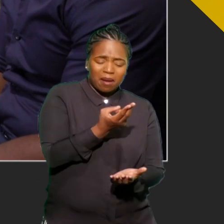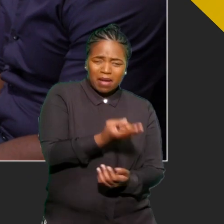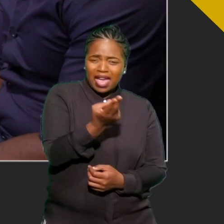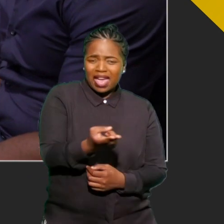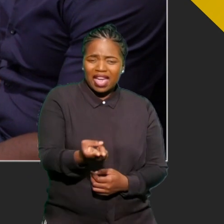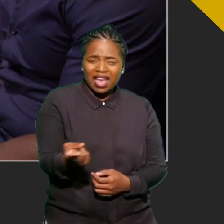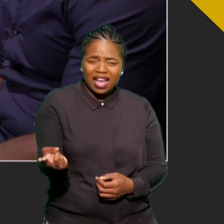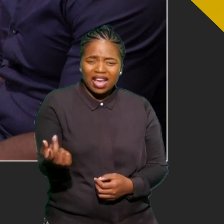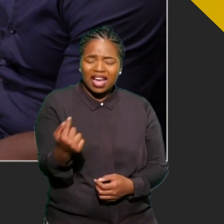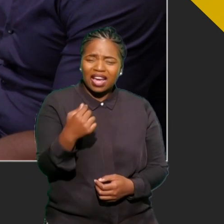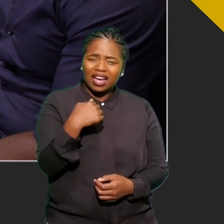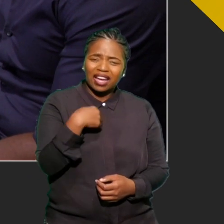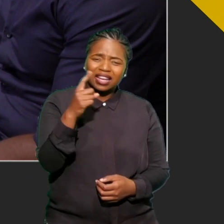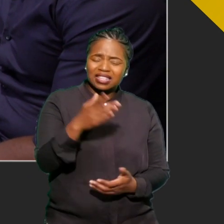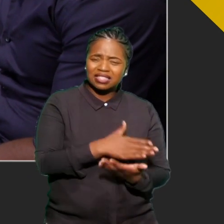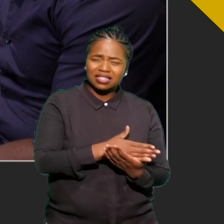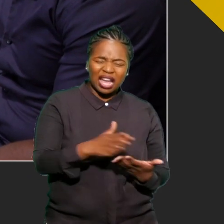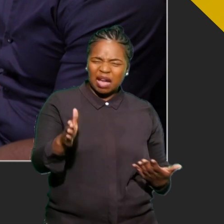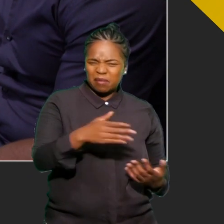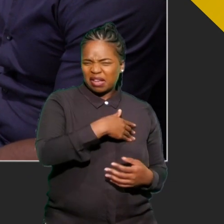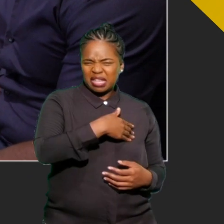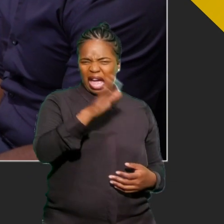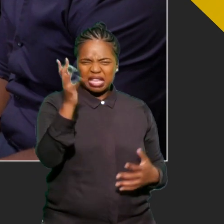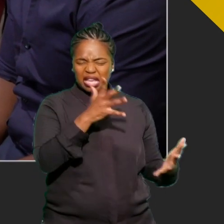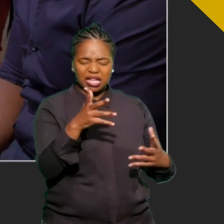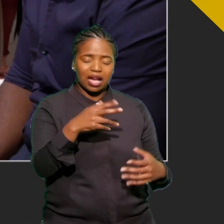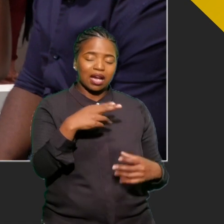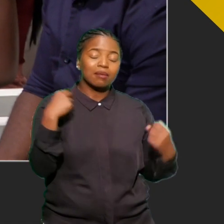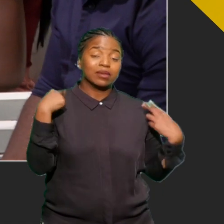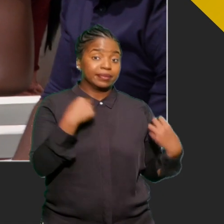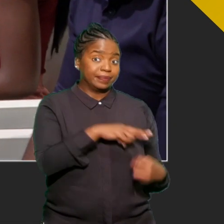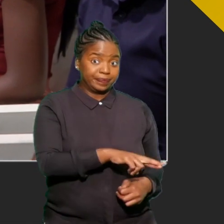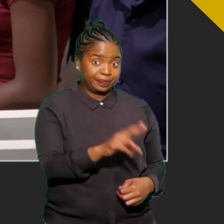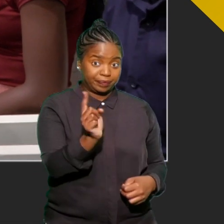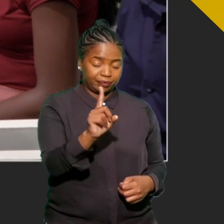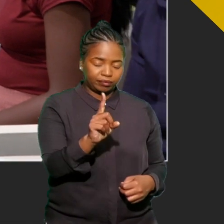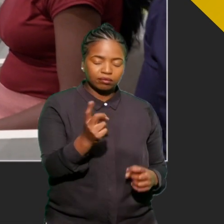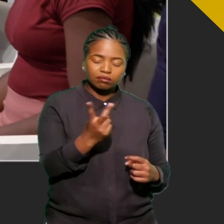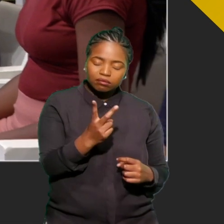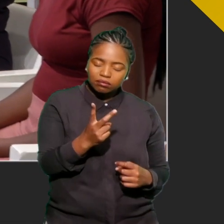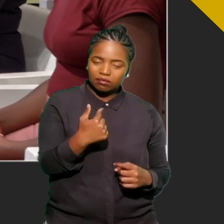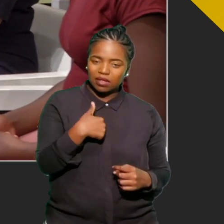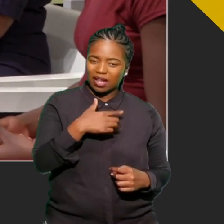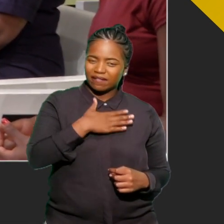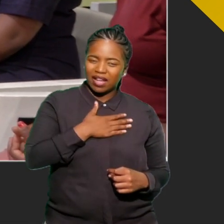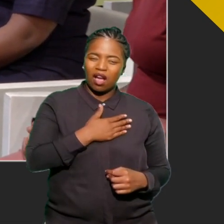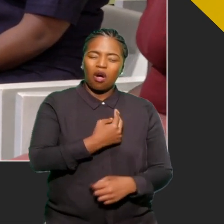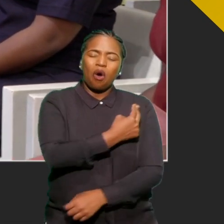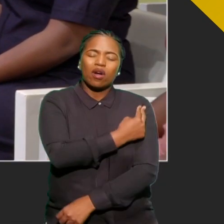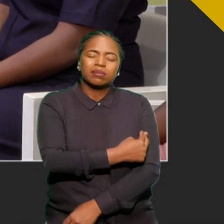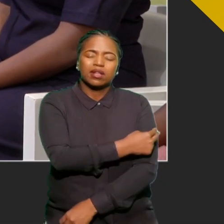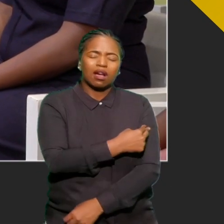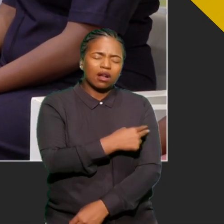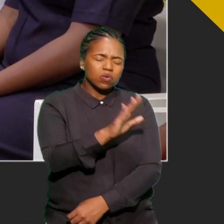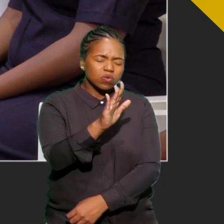utlo ba roba ba kentsa maoto go dimba ba shape maoto ba ba. And I feel like even the ill treatment is often